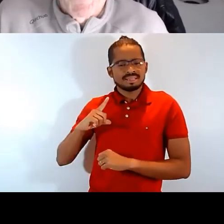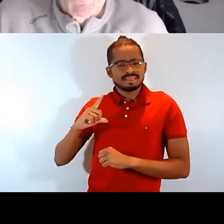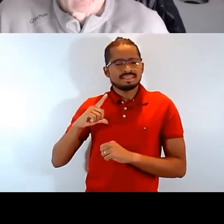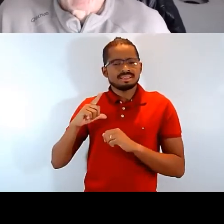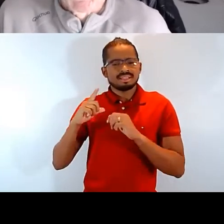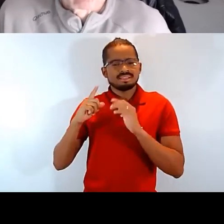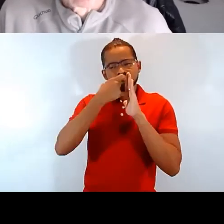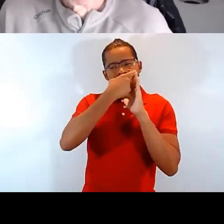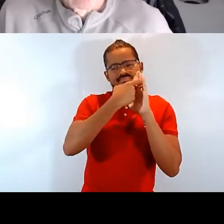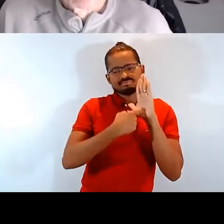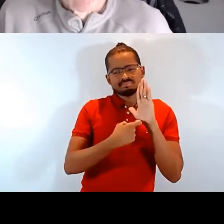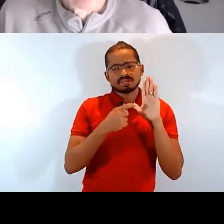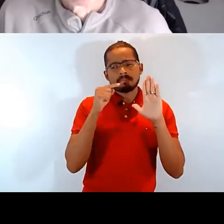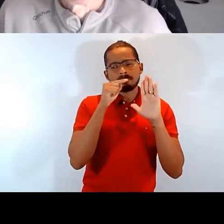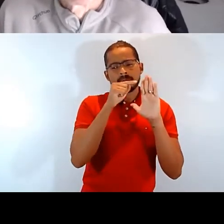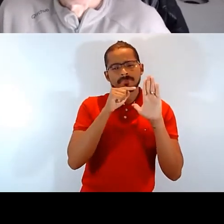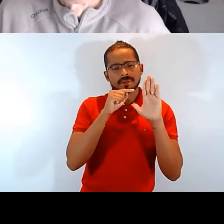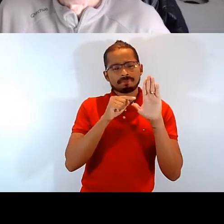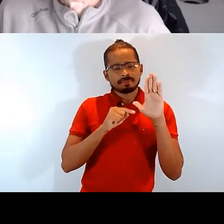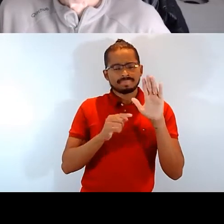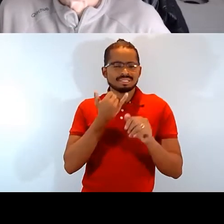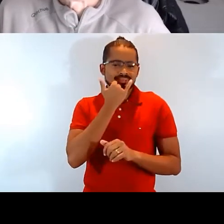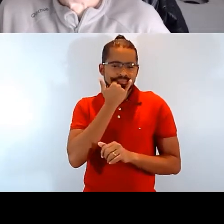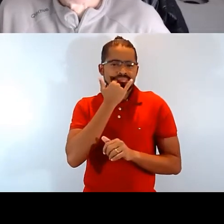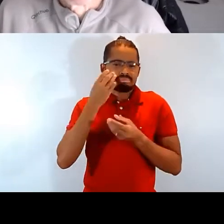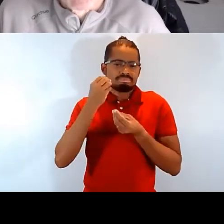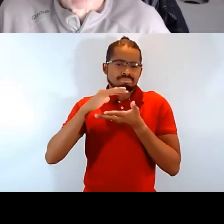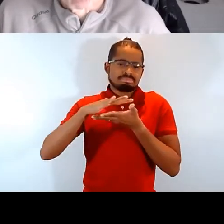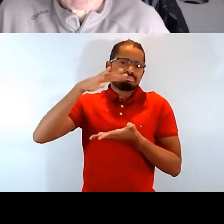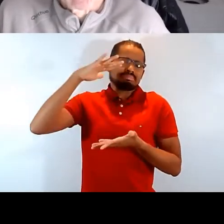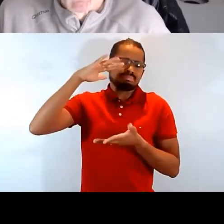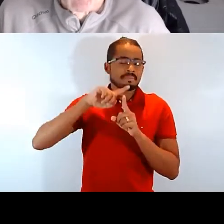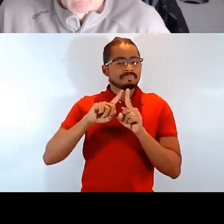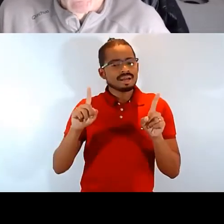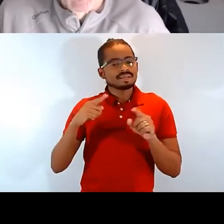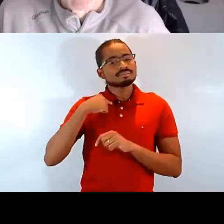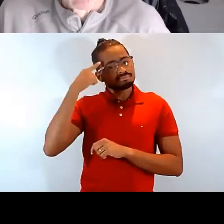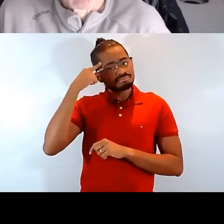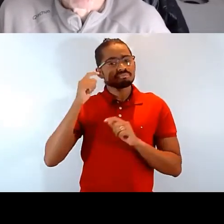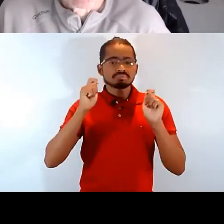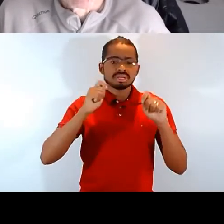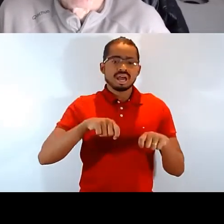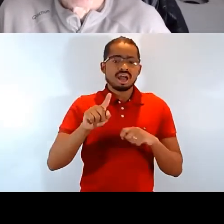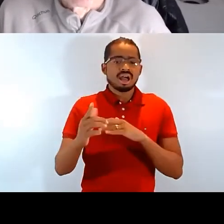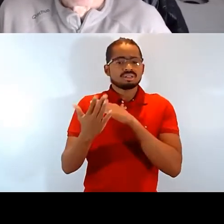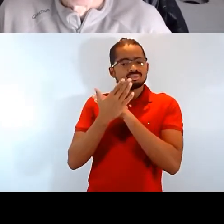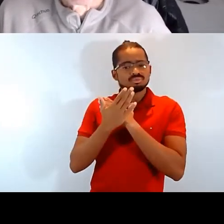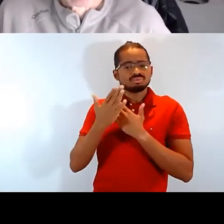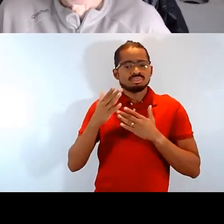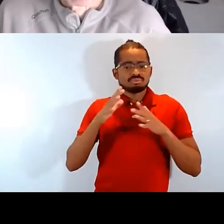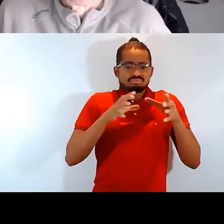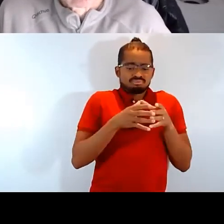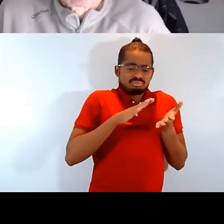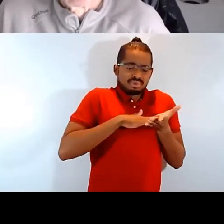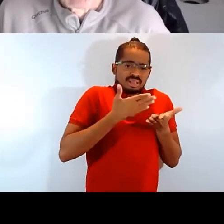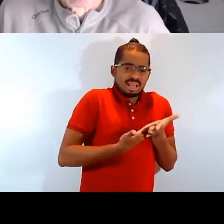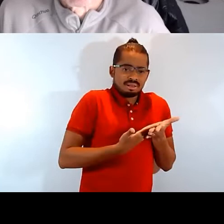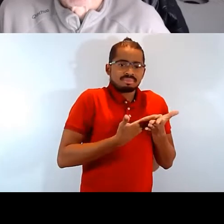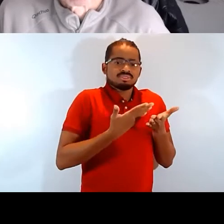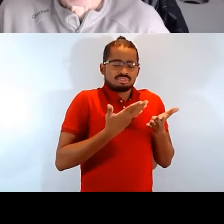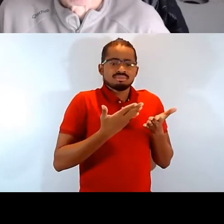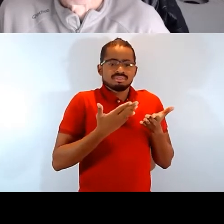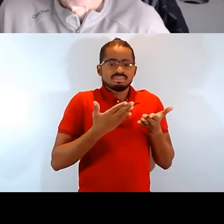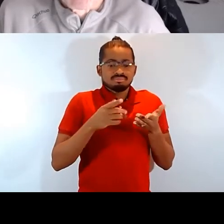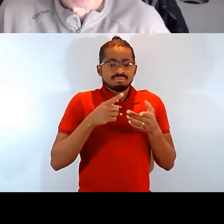more than is generally recommended. I thought it might help the interpreters under the technological